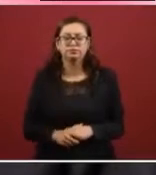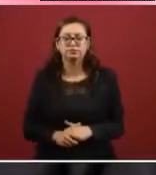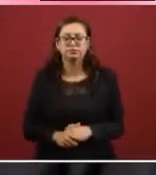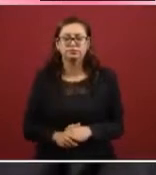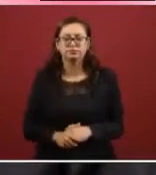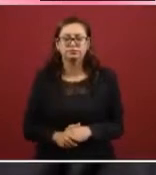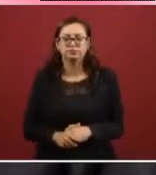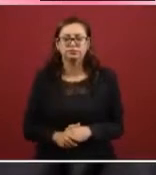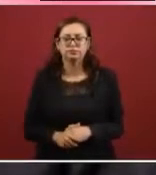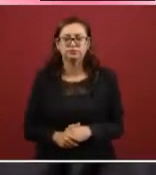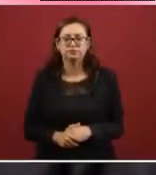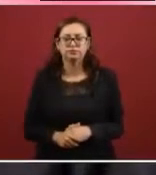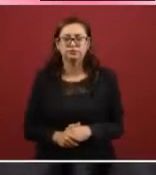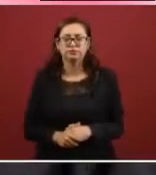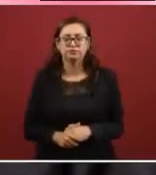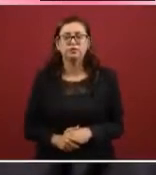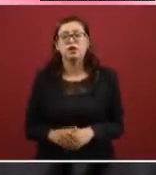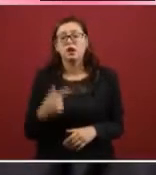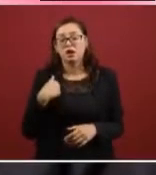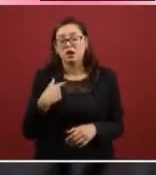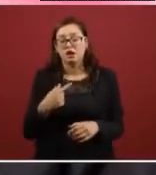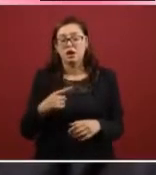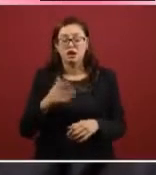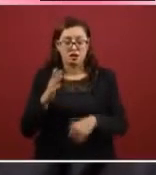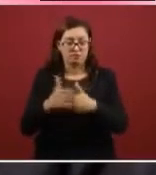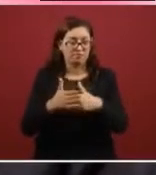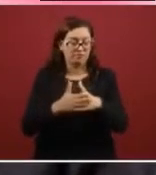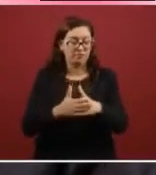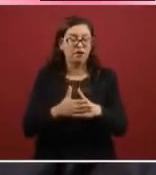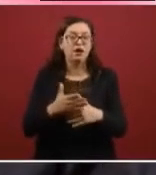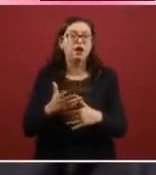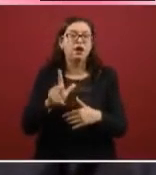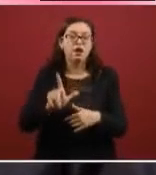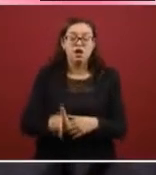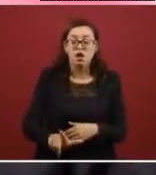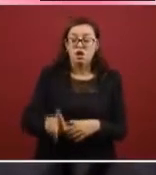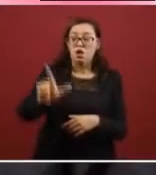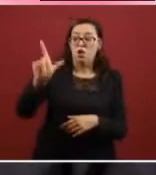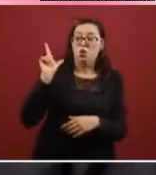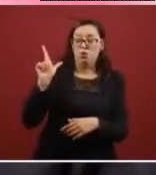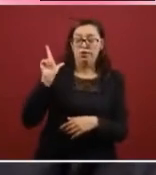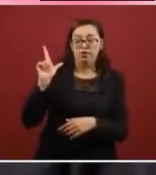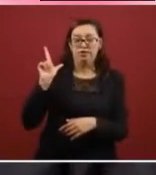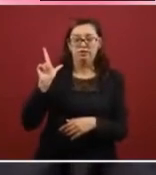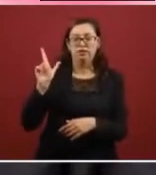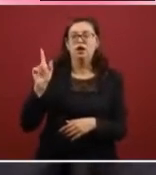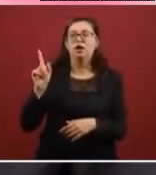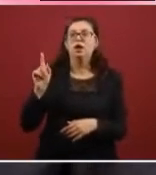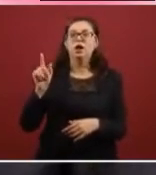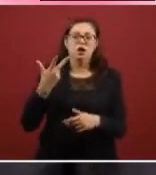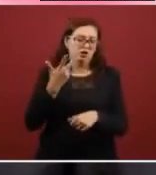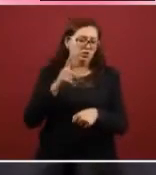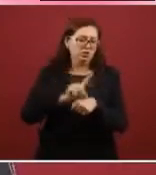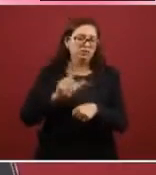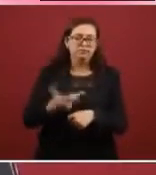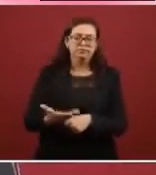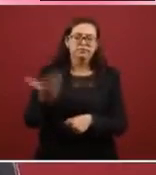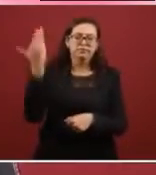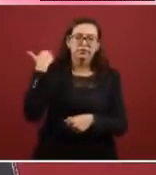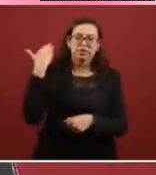Monday, pasado hace 8 días, or, oh, I'm sorry, past aquí en Zócalo, Monday, here at Zócalo, I spoke of